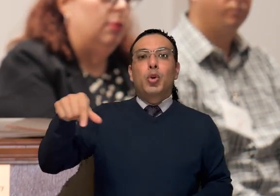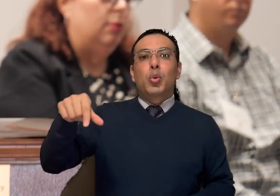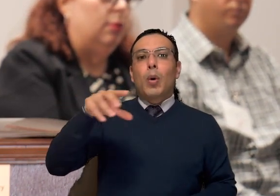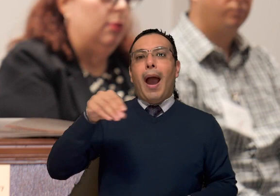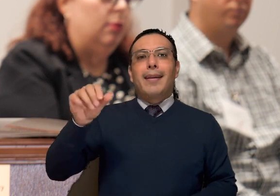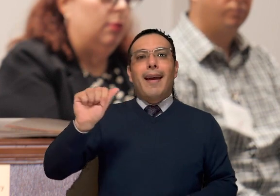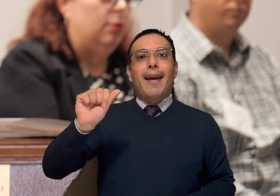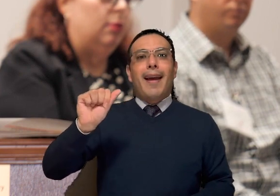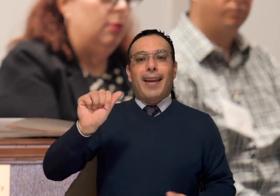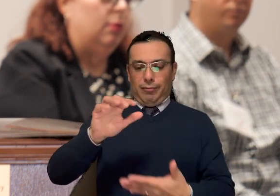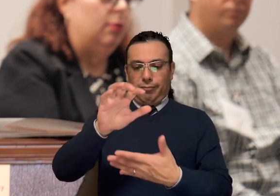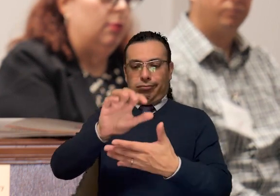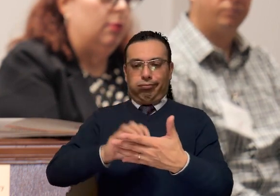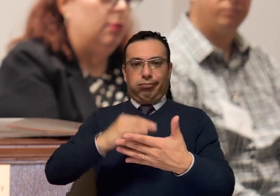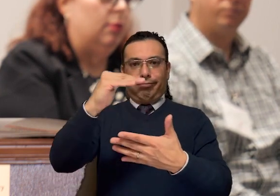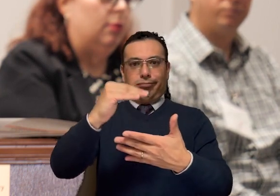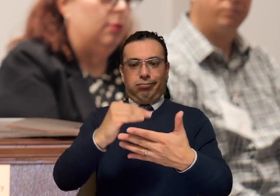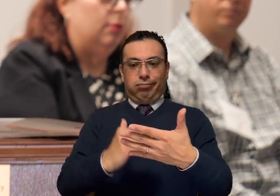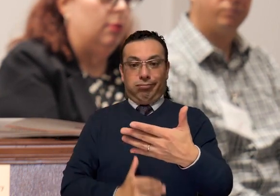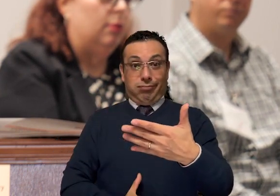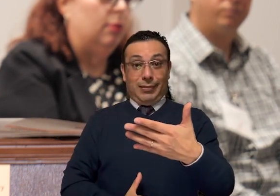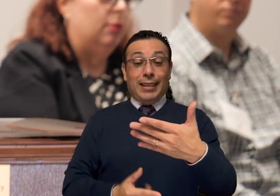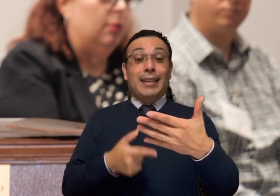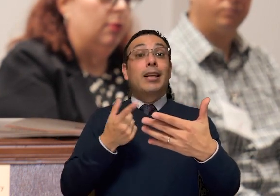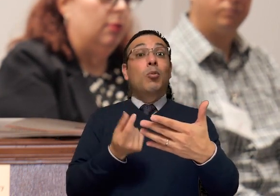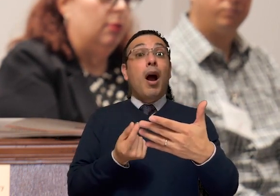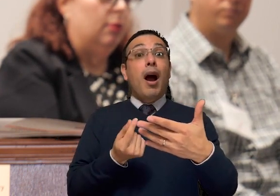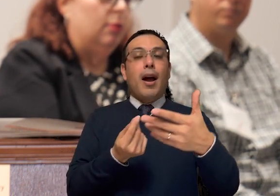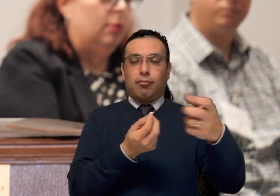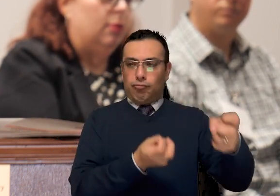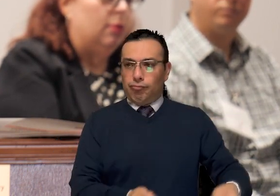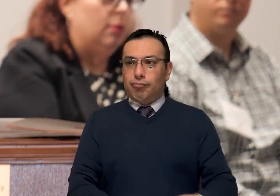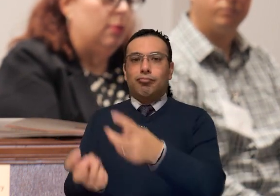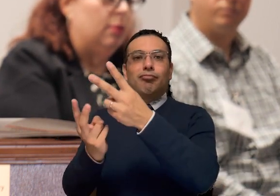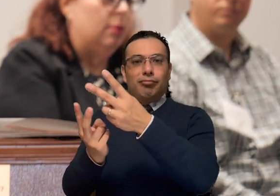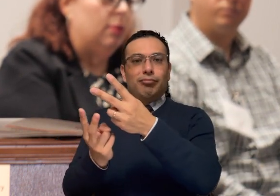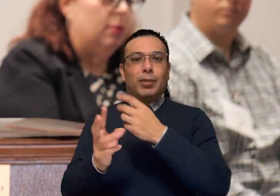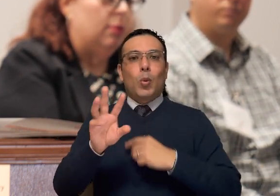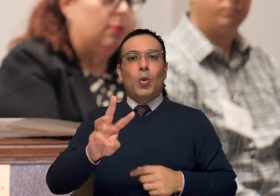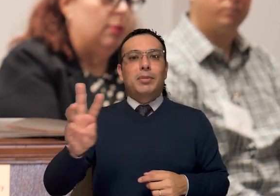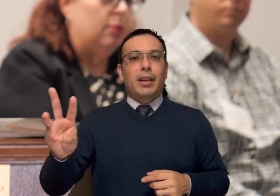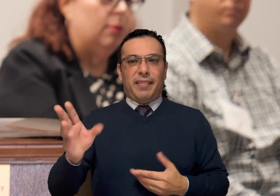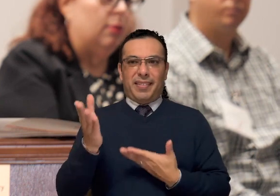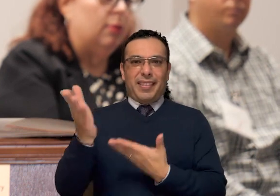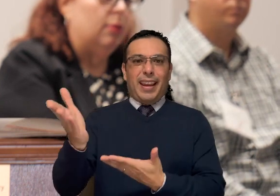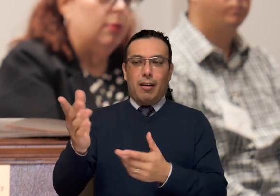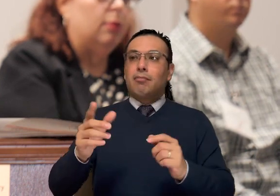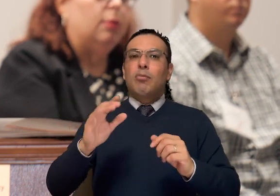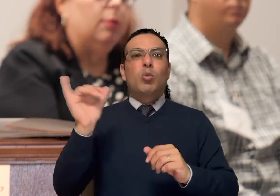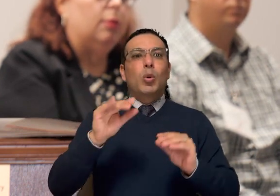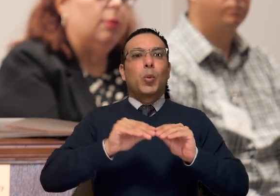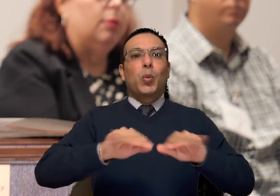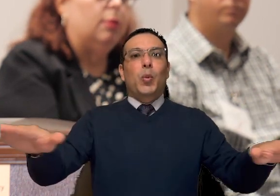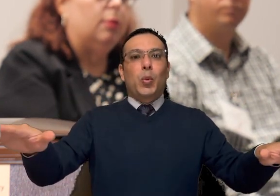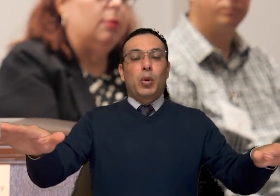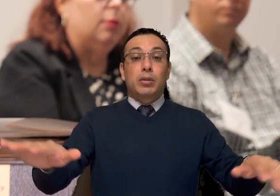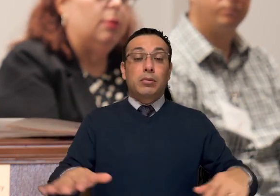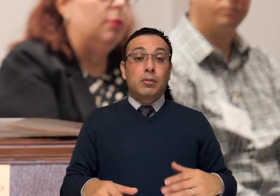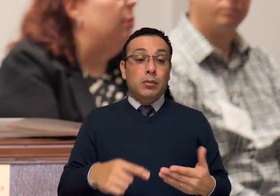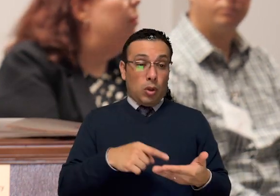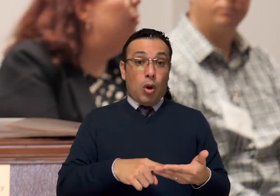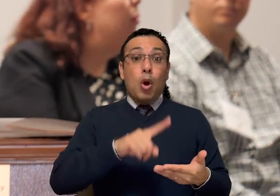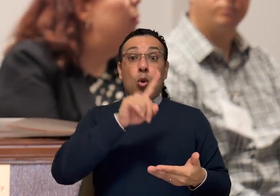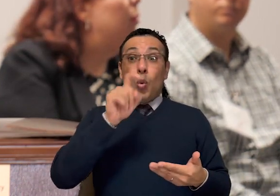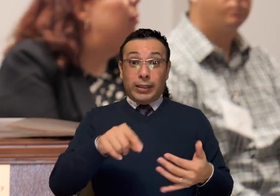the website. And we'll be sending that out. So all of the questions will be answered. I'm sorry, we're